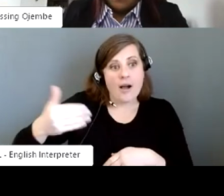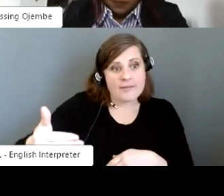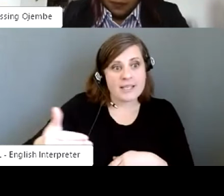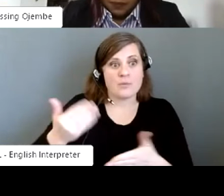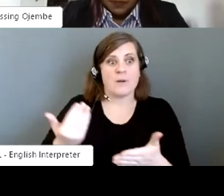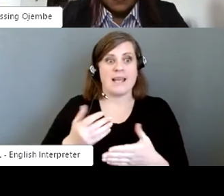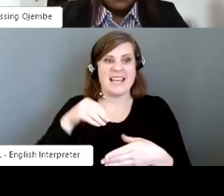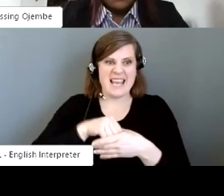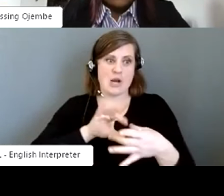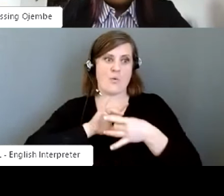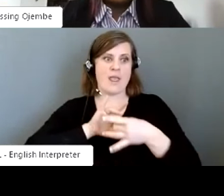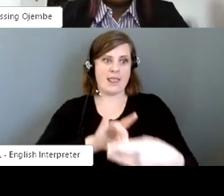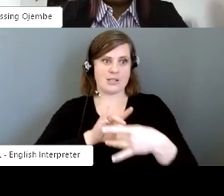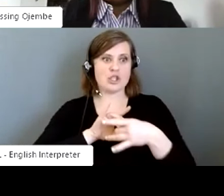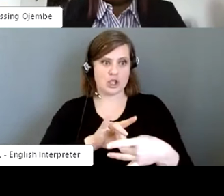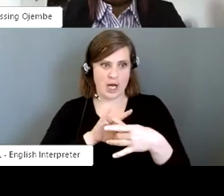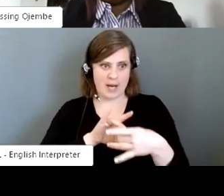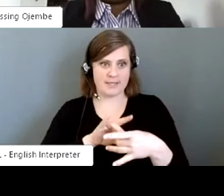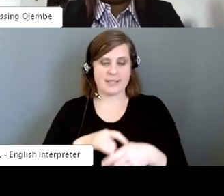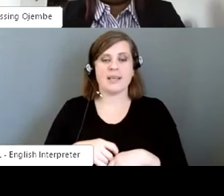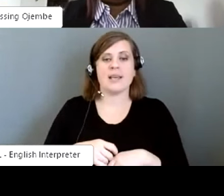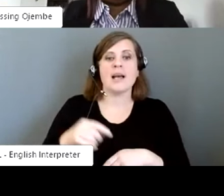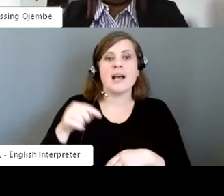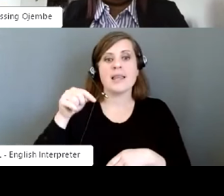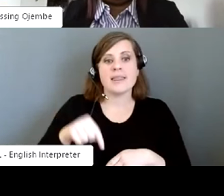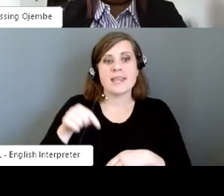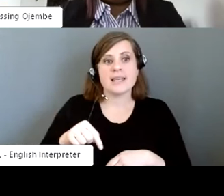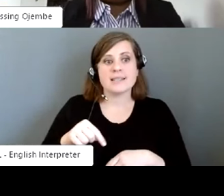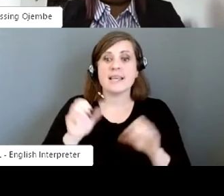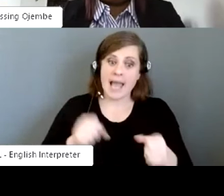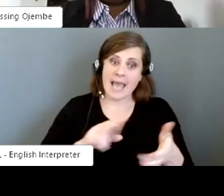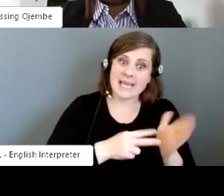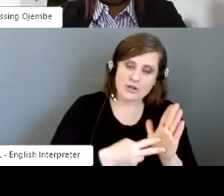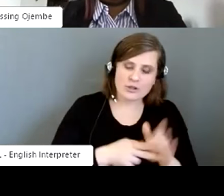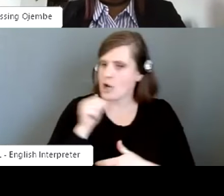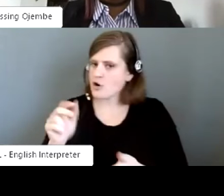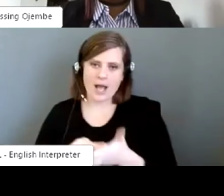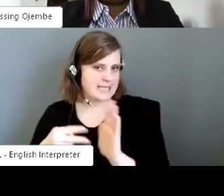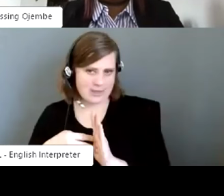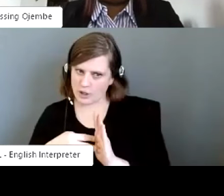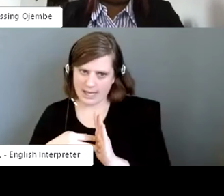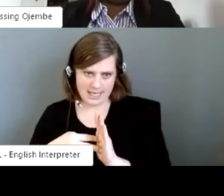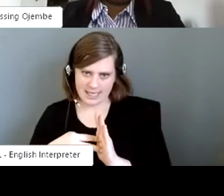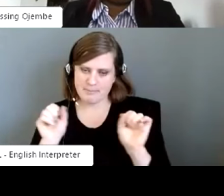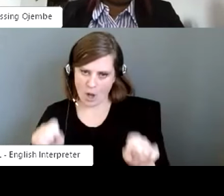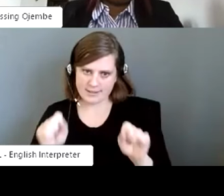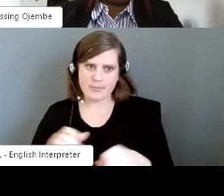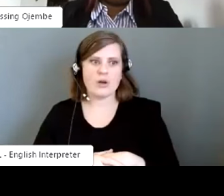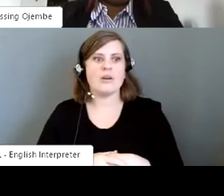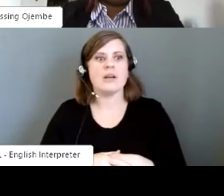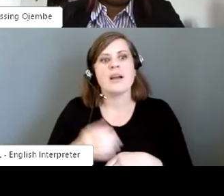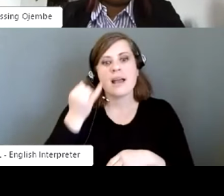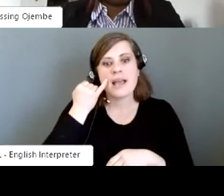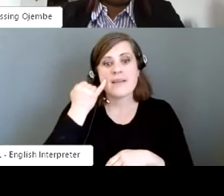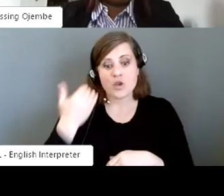relationship. And this occurs sometimes intentionally or unintentionally when you have an expectation of someone